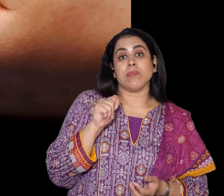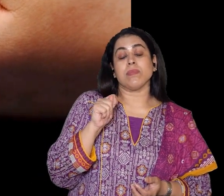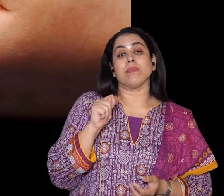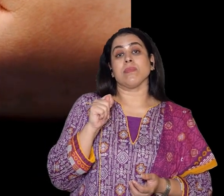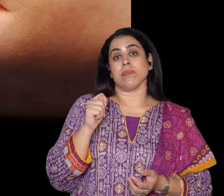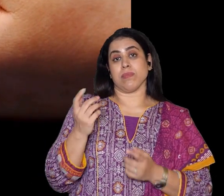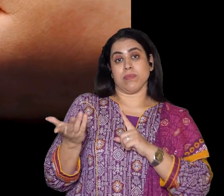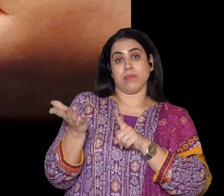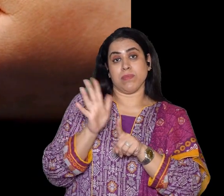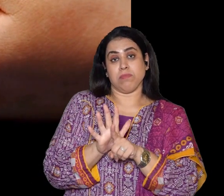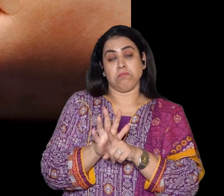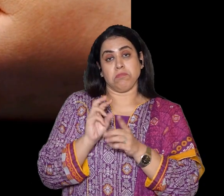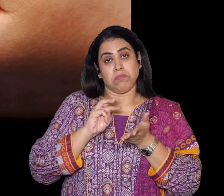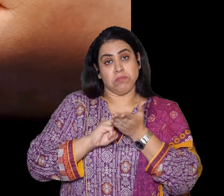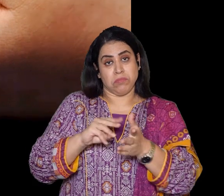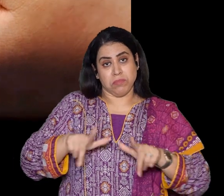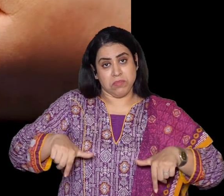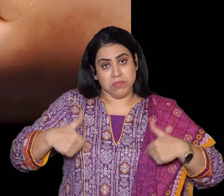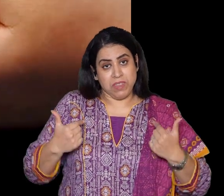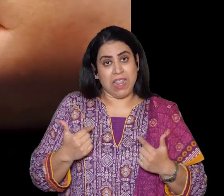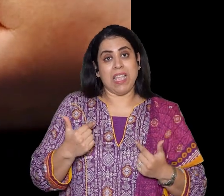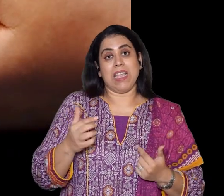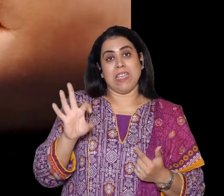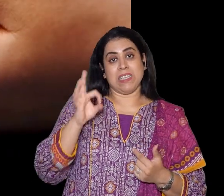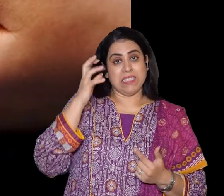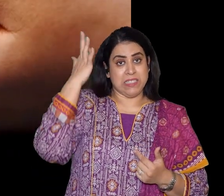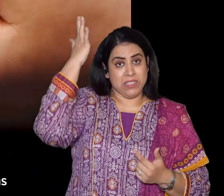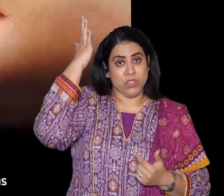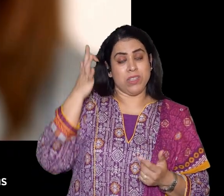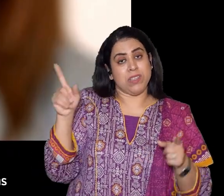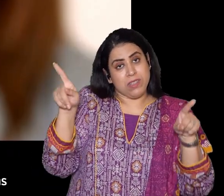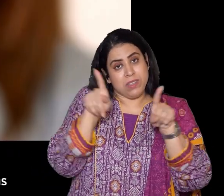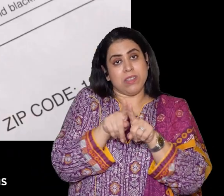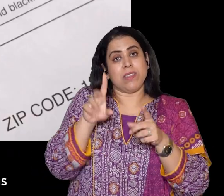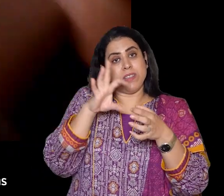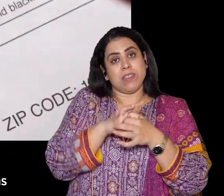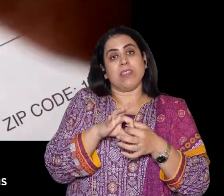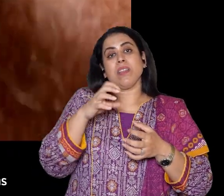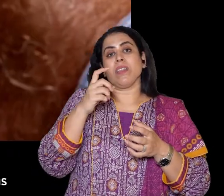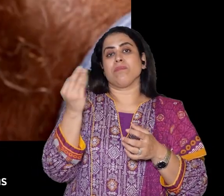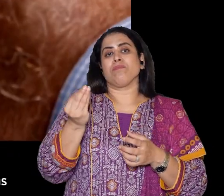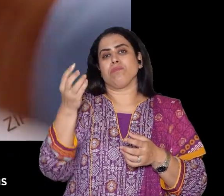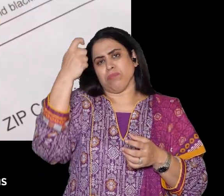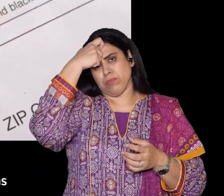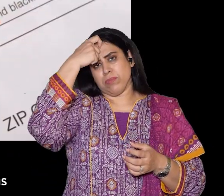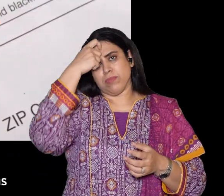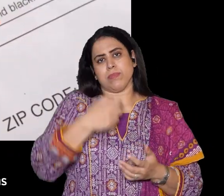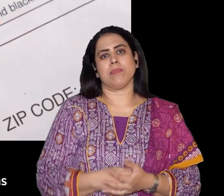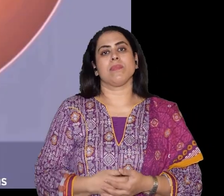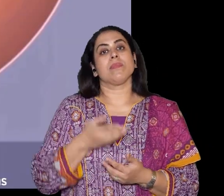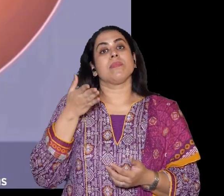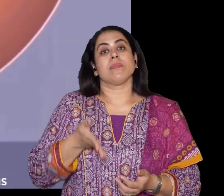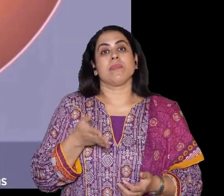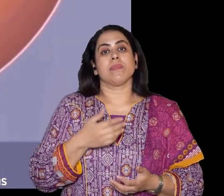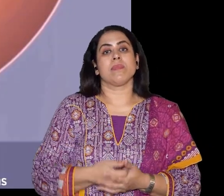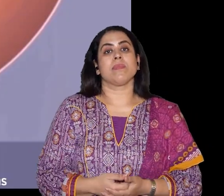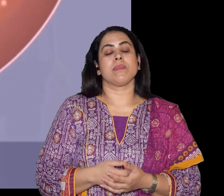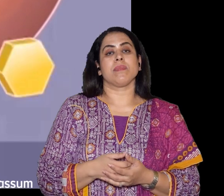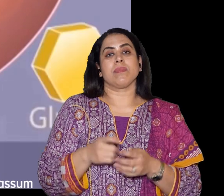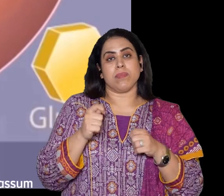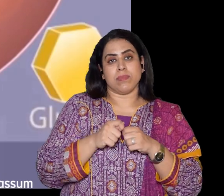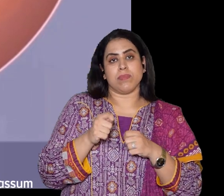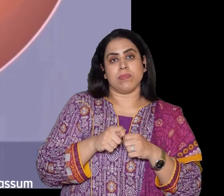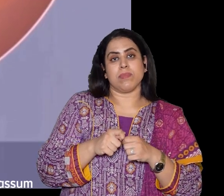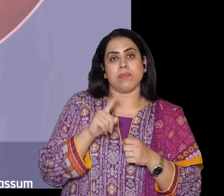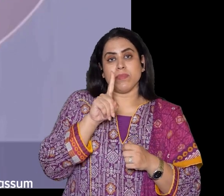Diabetes affects millions of lives around the world, each story unique yet interconnected by common challenges and triumphs.